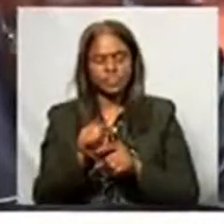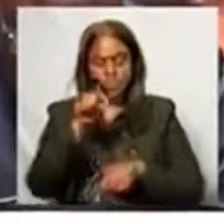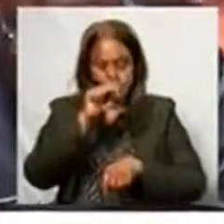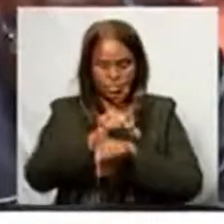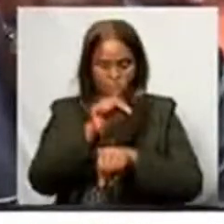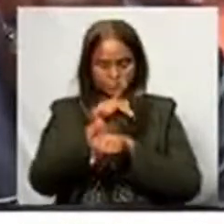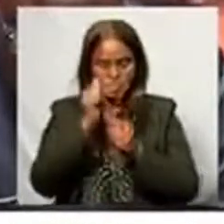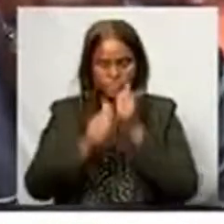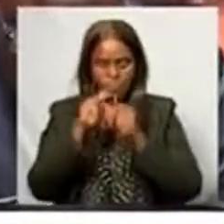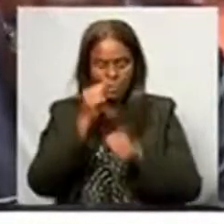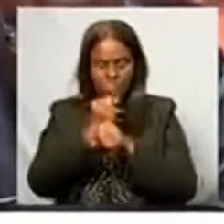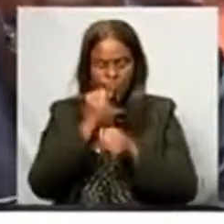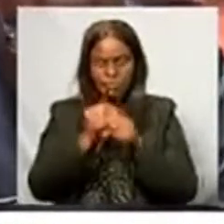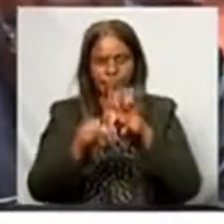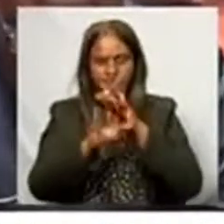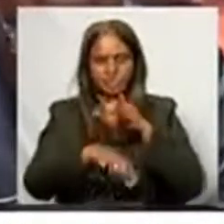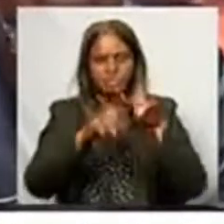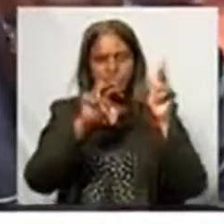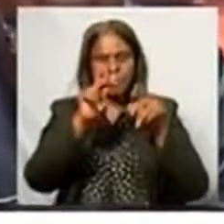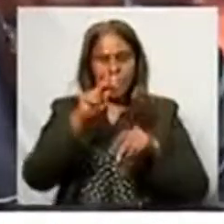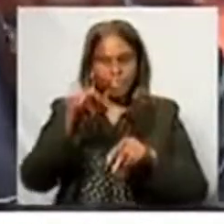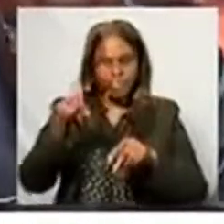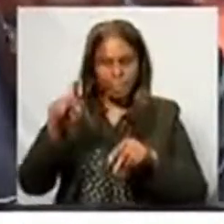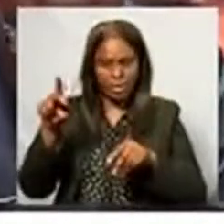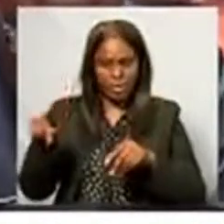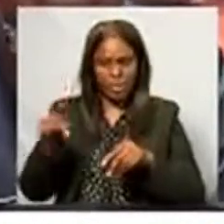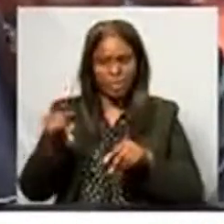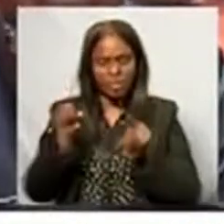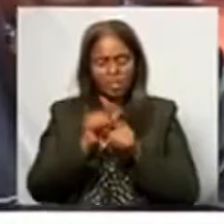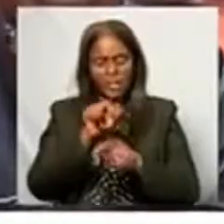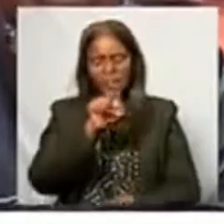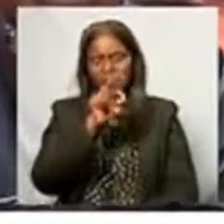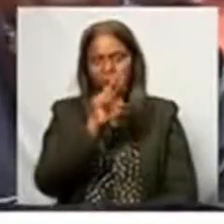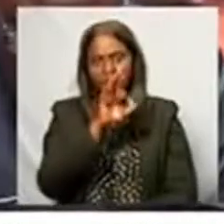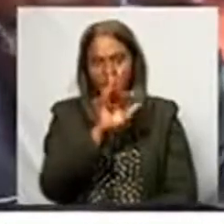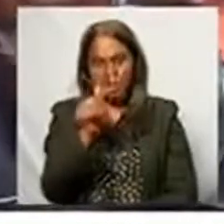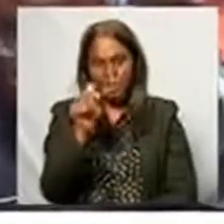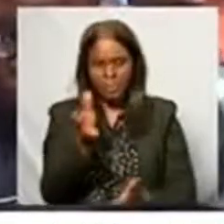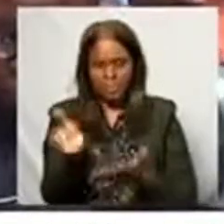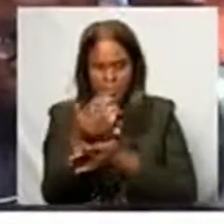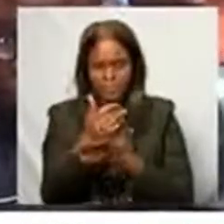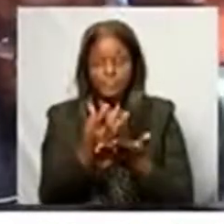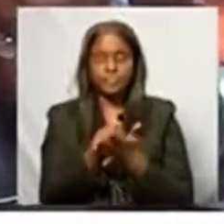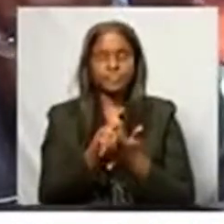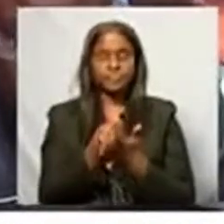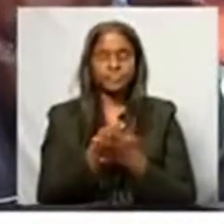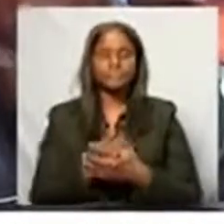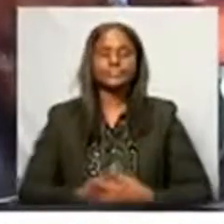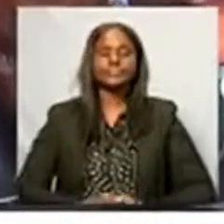project that is done under PPPP, and NRFA was collecting the tolls.